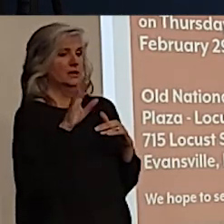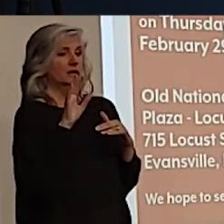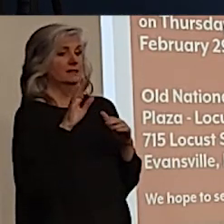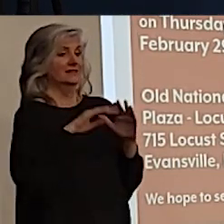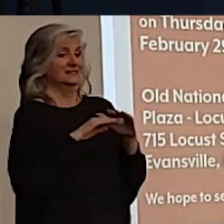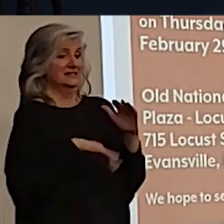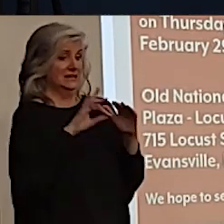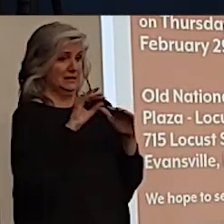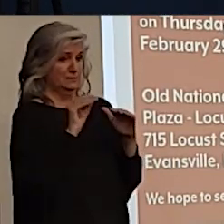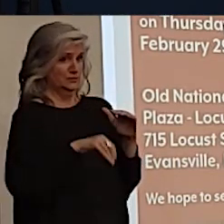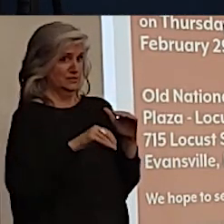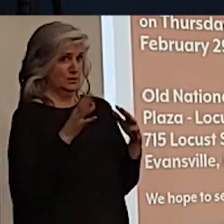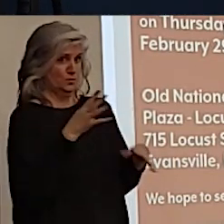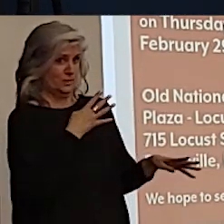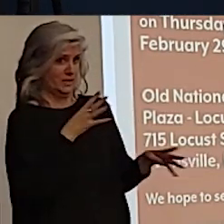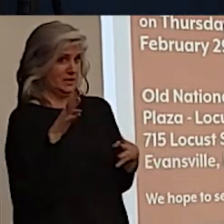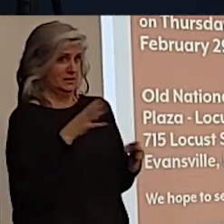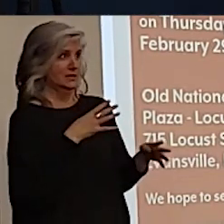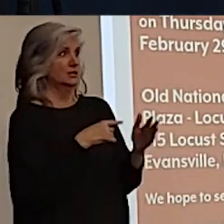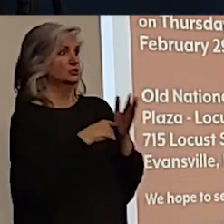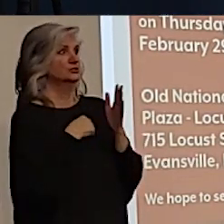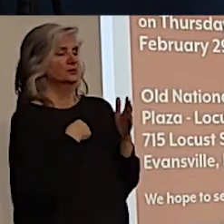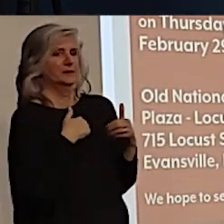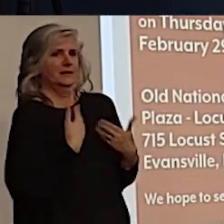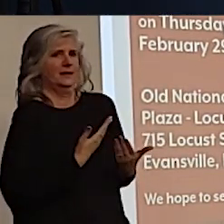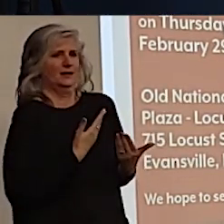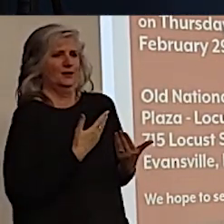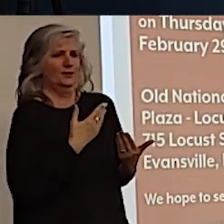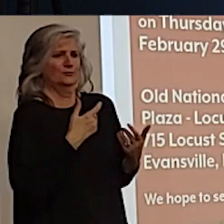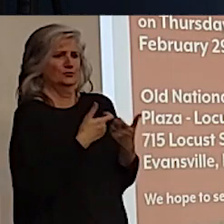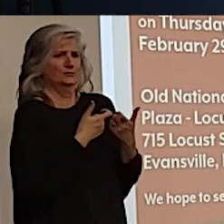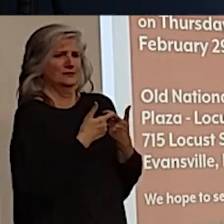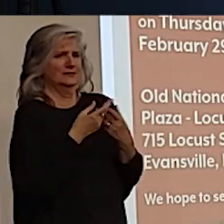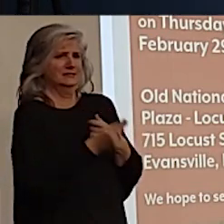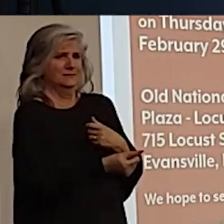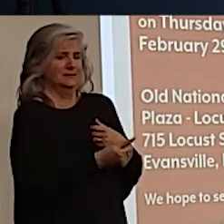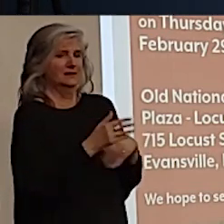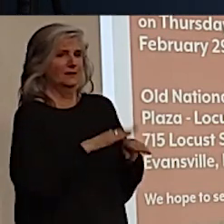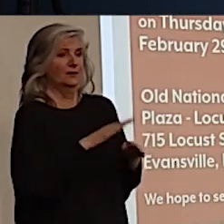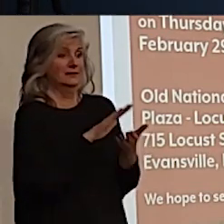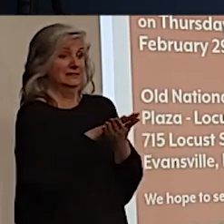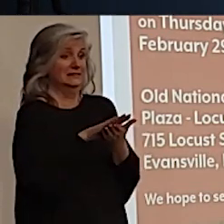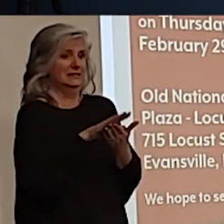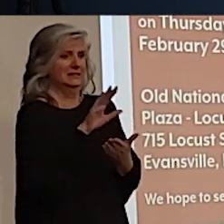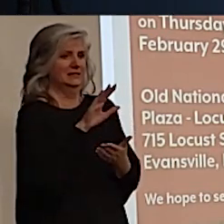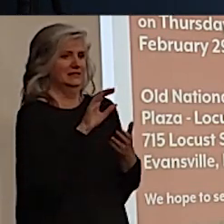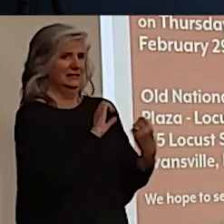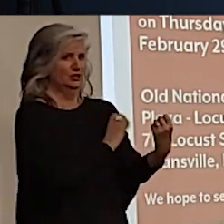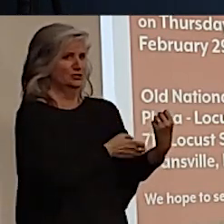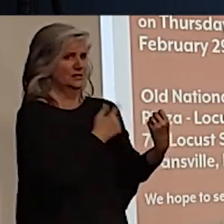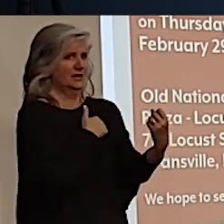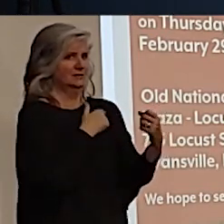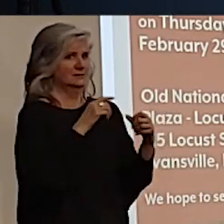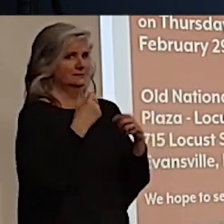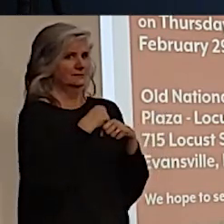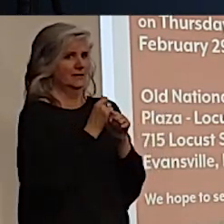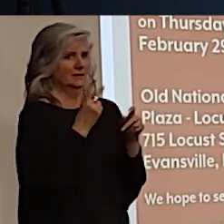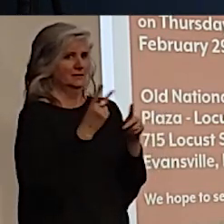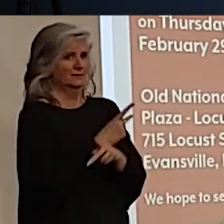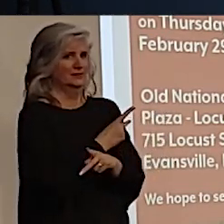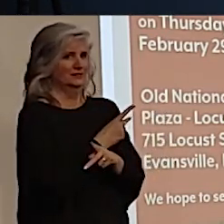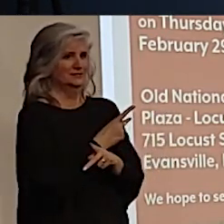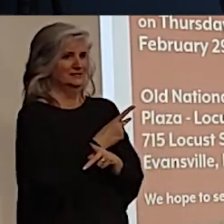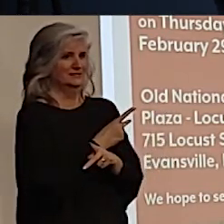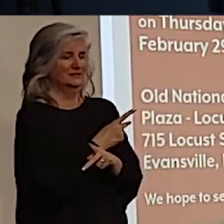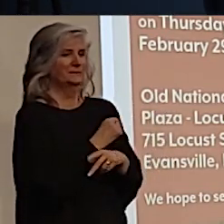wind. And so please show me how utility spending on clean energy has exacerbated the utility affordability